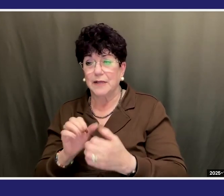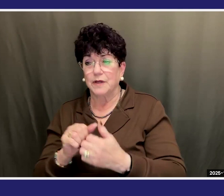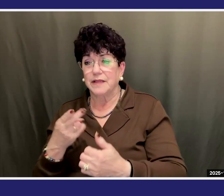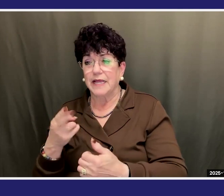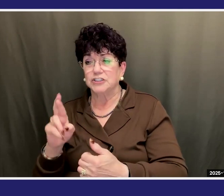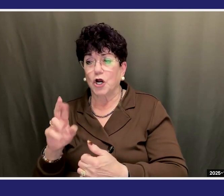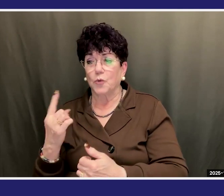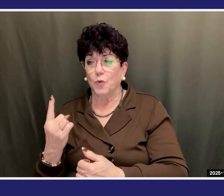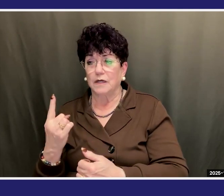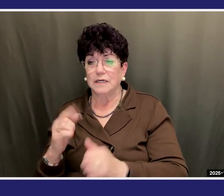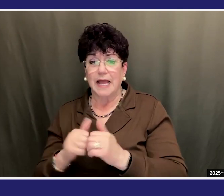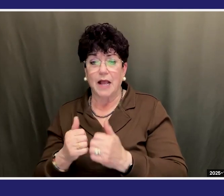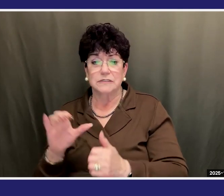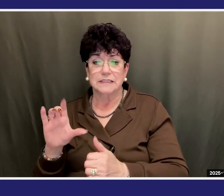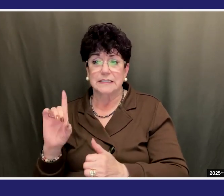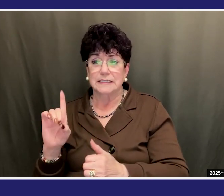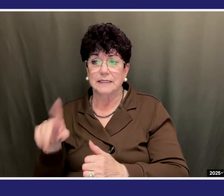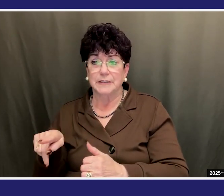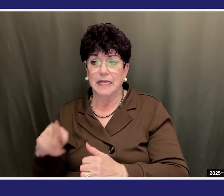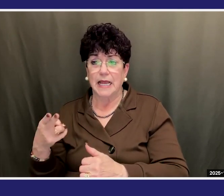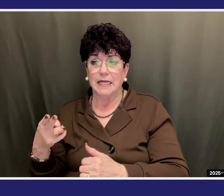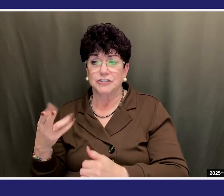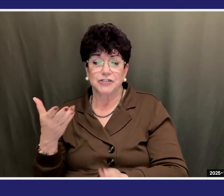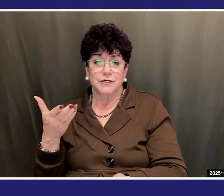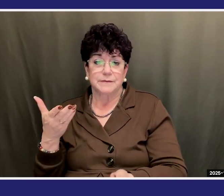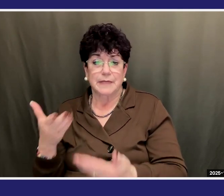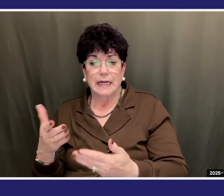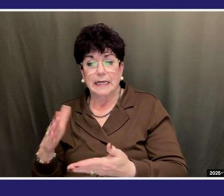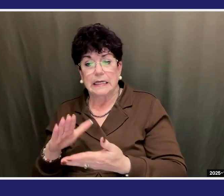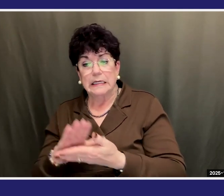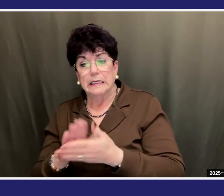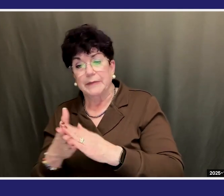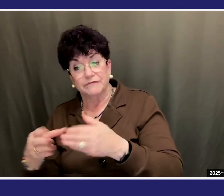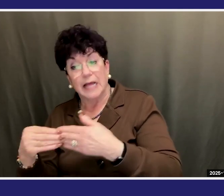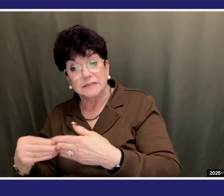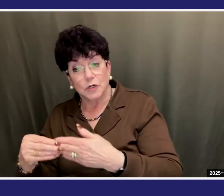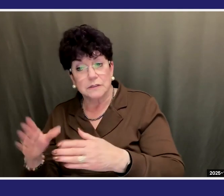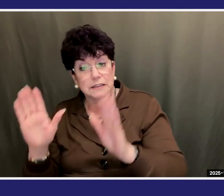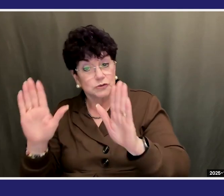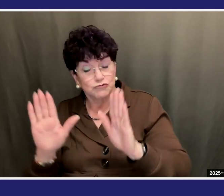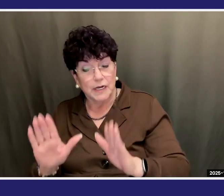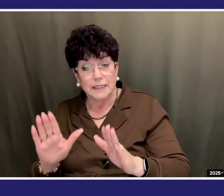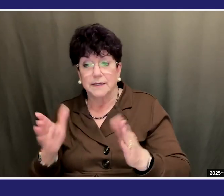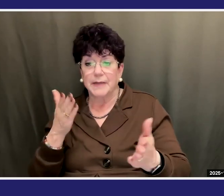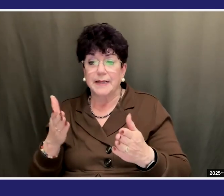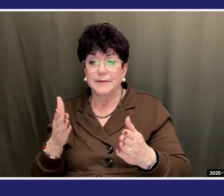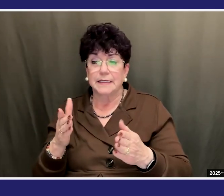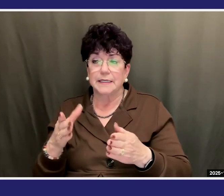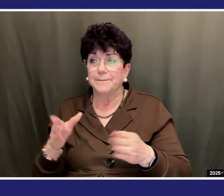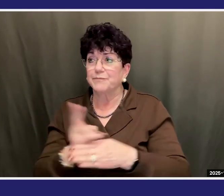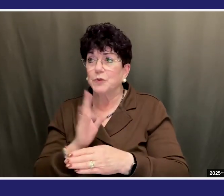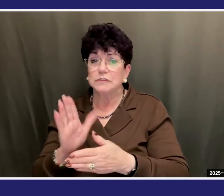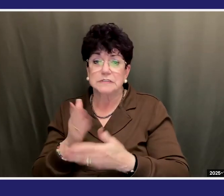HR1 and how CDPH might, in being flexible, which is brilliant, direct some of these investments toward